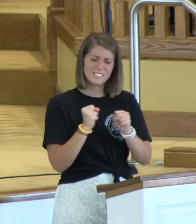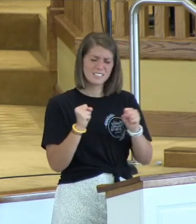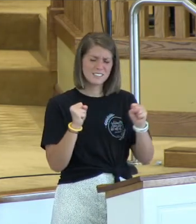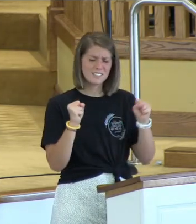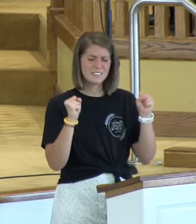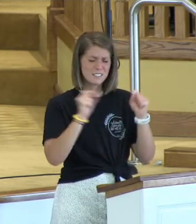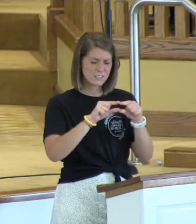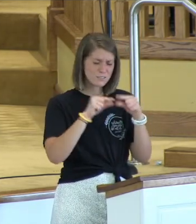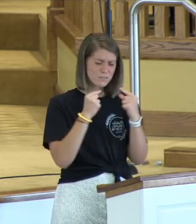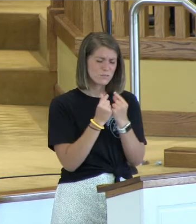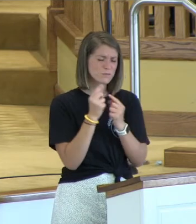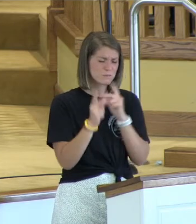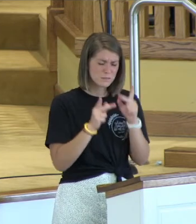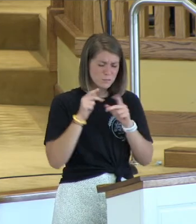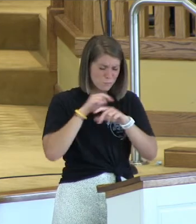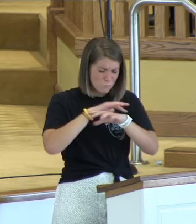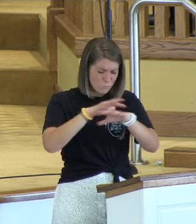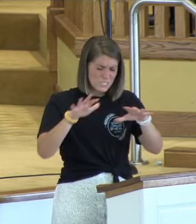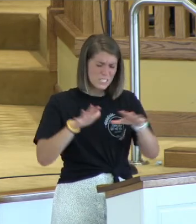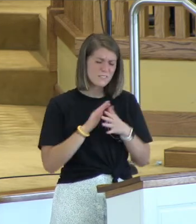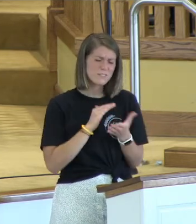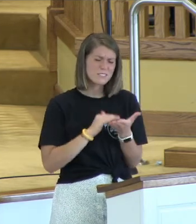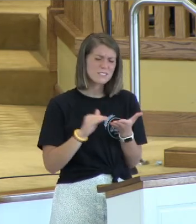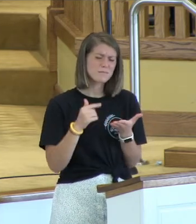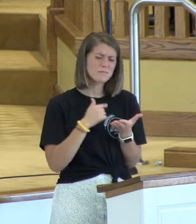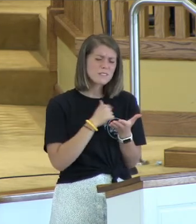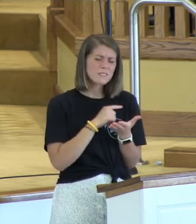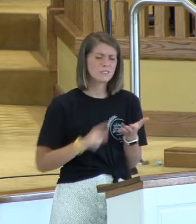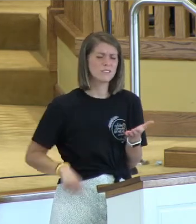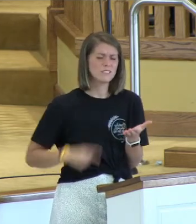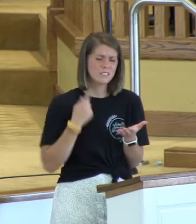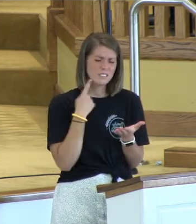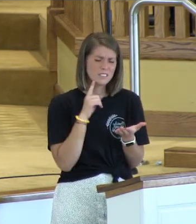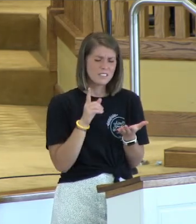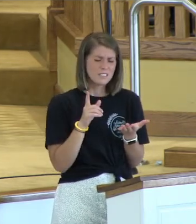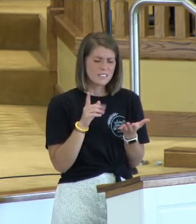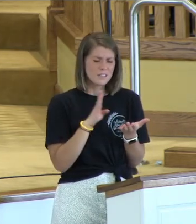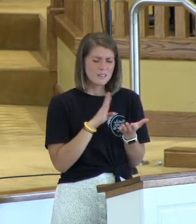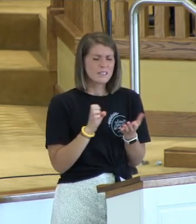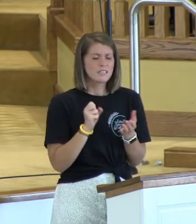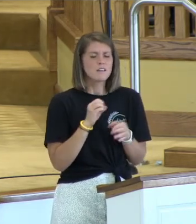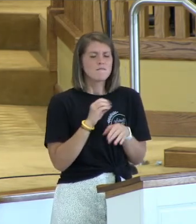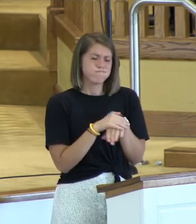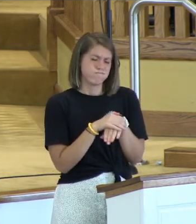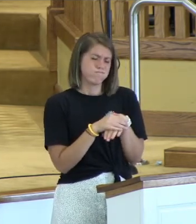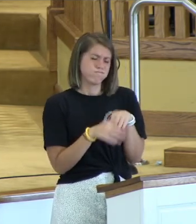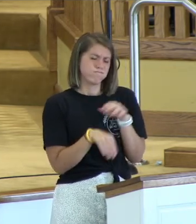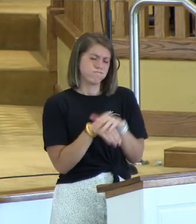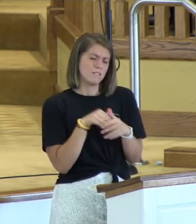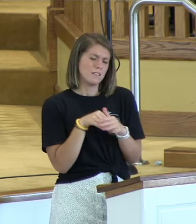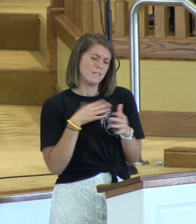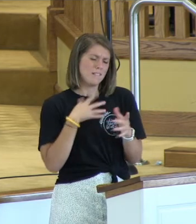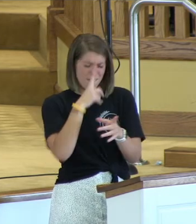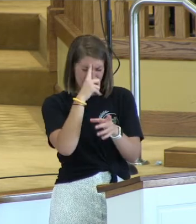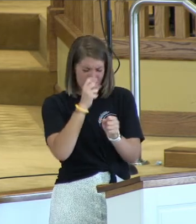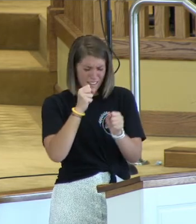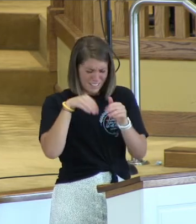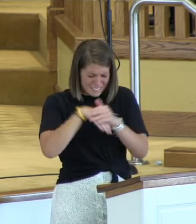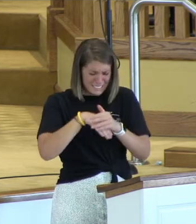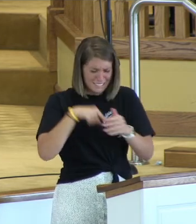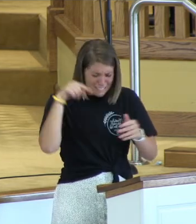a group of people, Lord. And forgive me, Lord, for being so comfortable in my faith in this country.